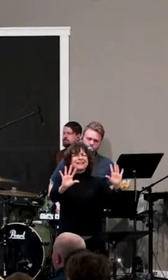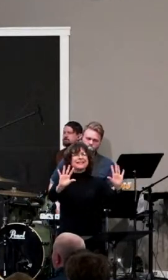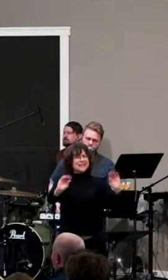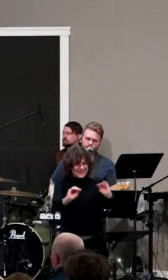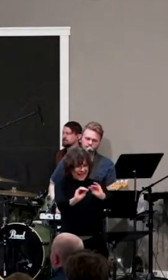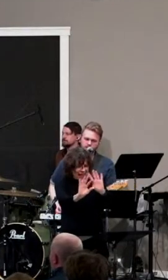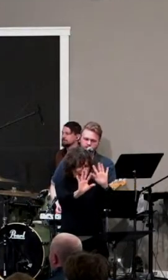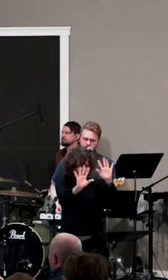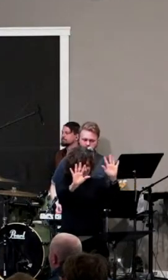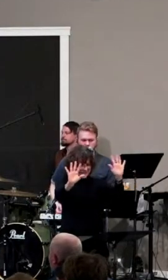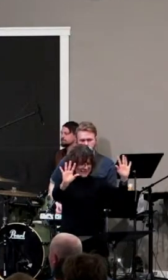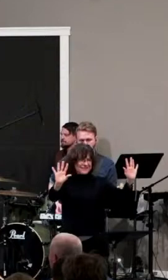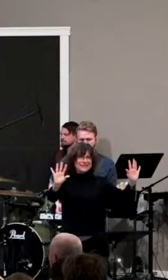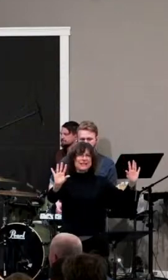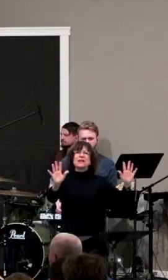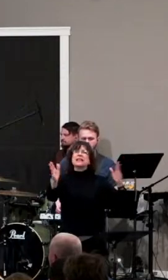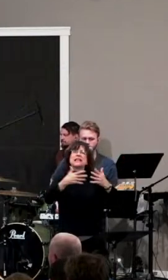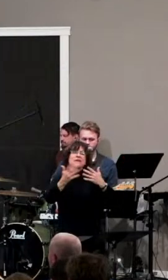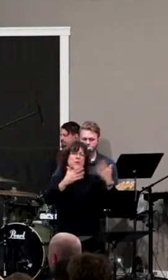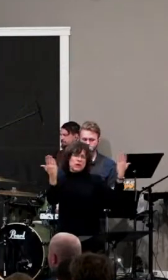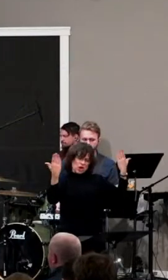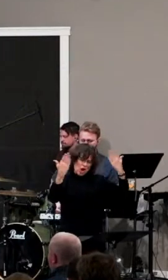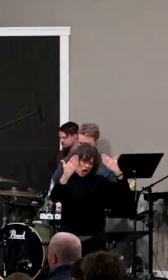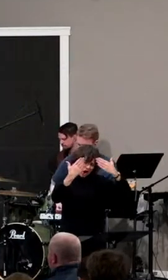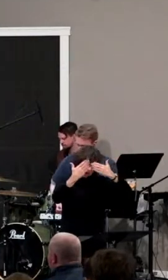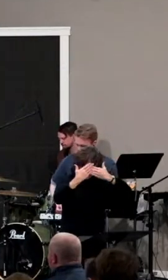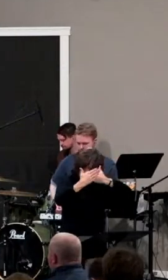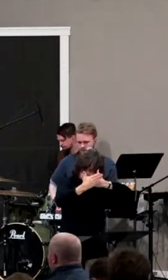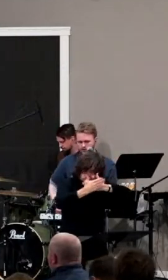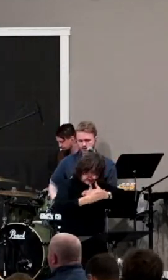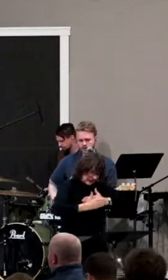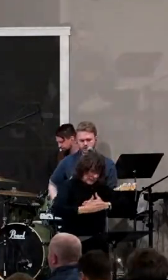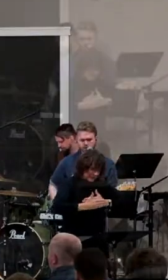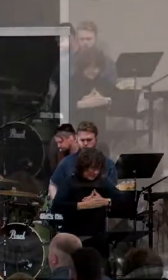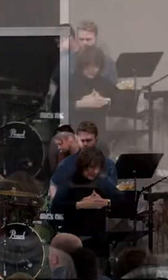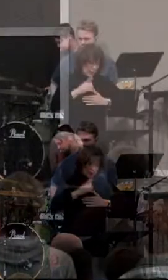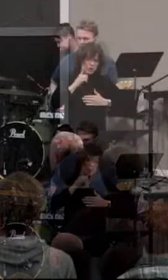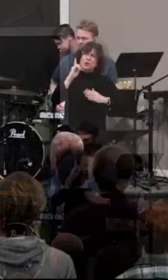You are light when the darkness closes in.